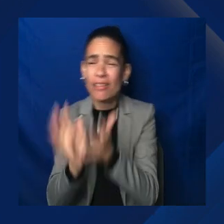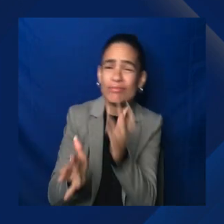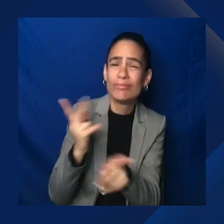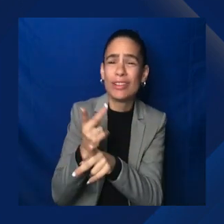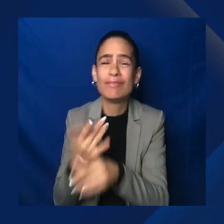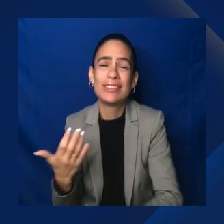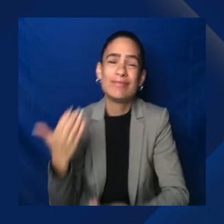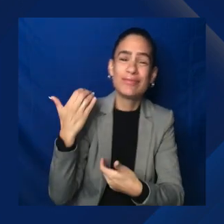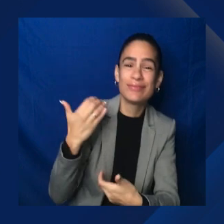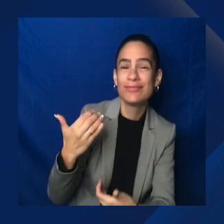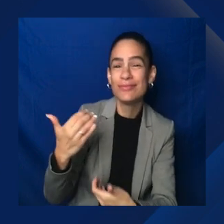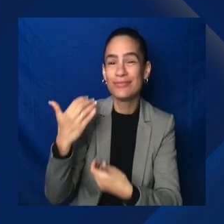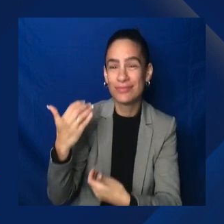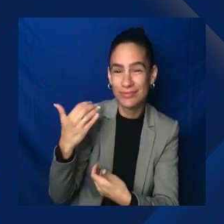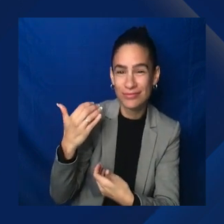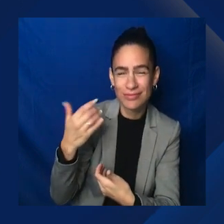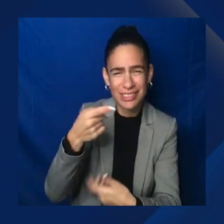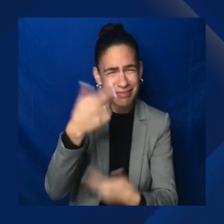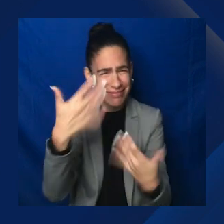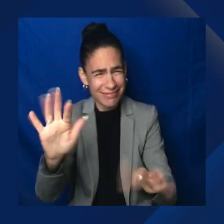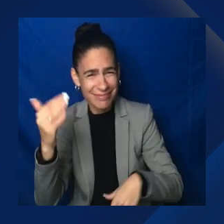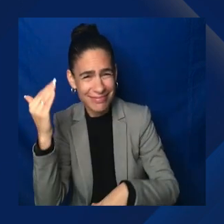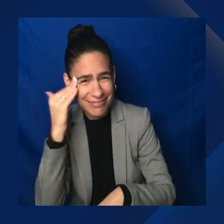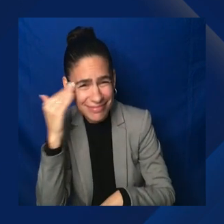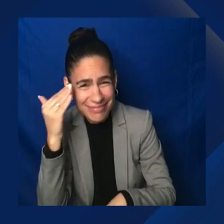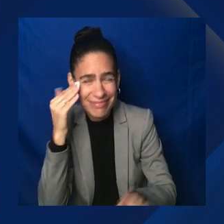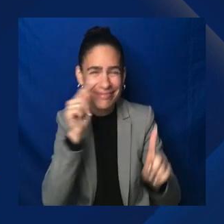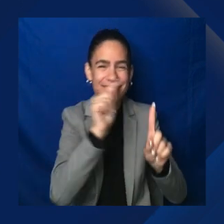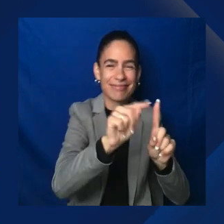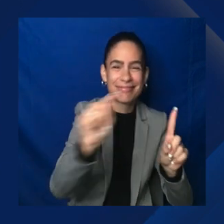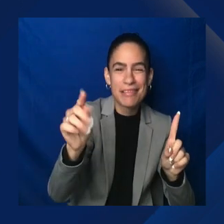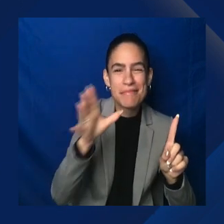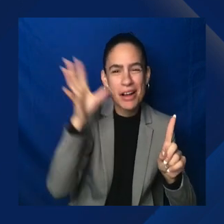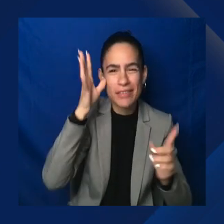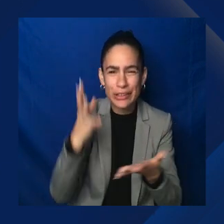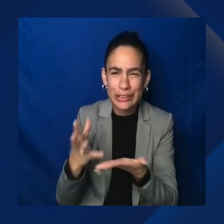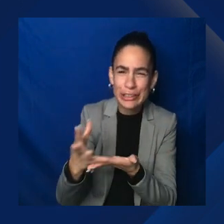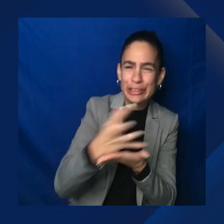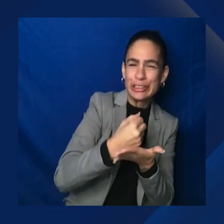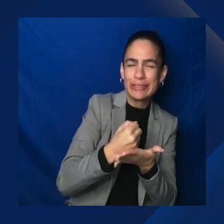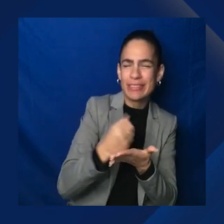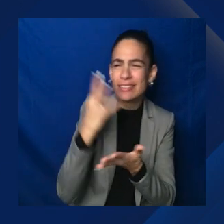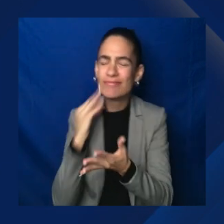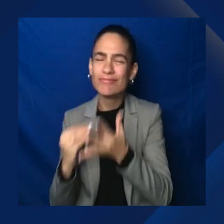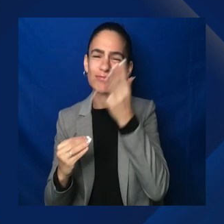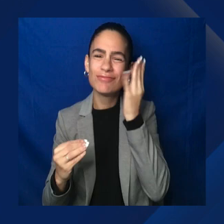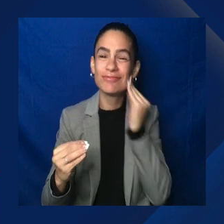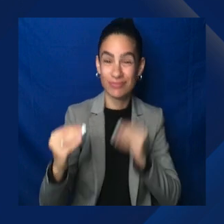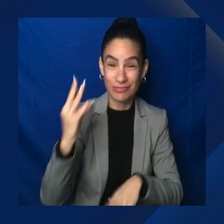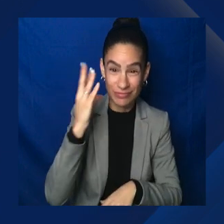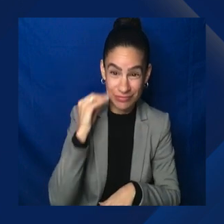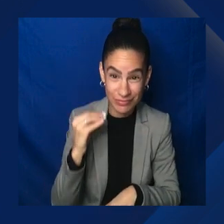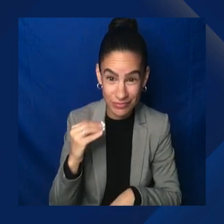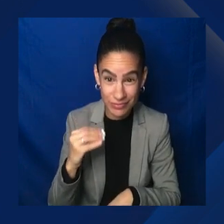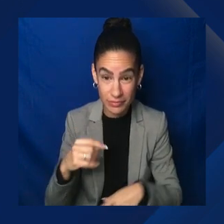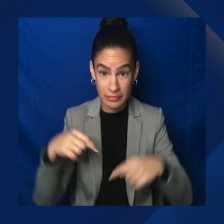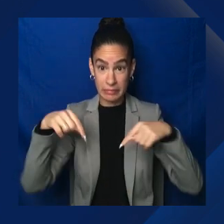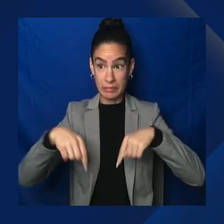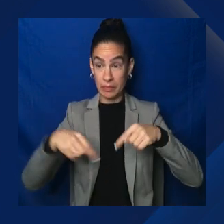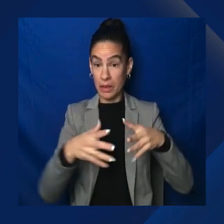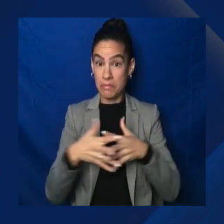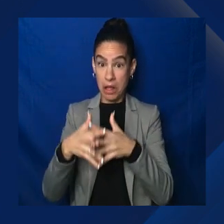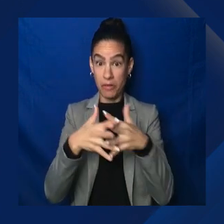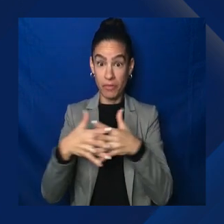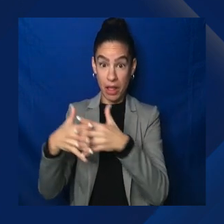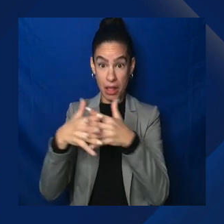Every parent deserves those moments. But here in America, far too many never get